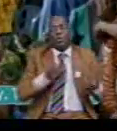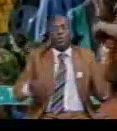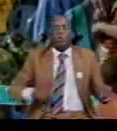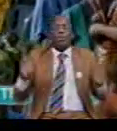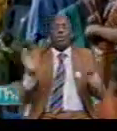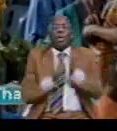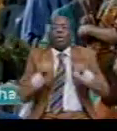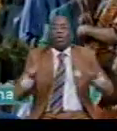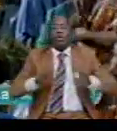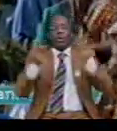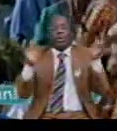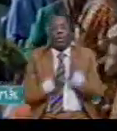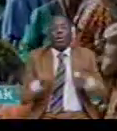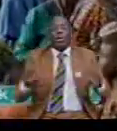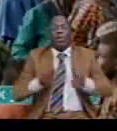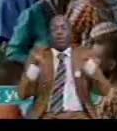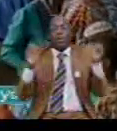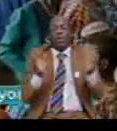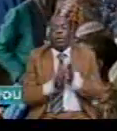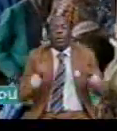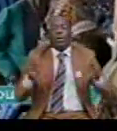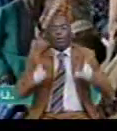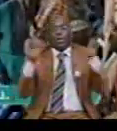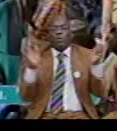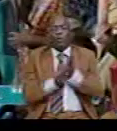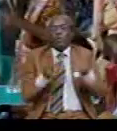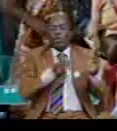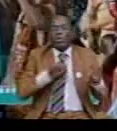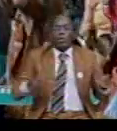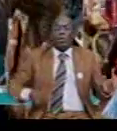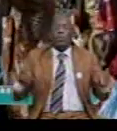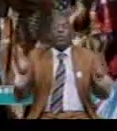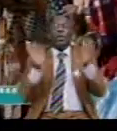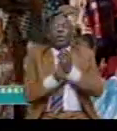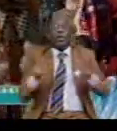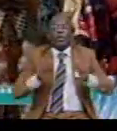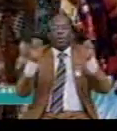deliverance. Let's appreciate the Lord.